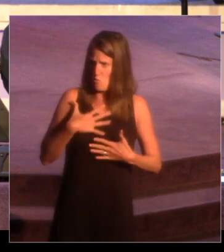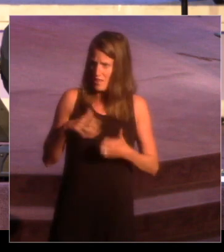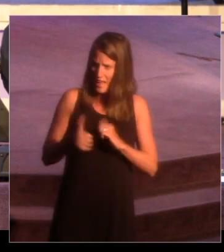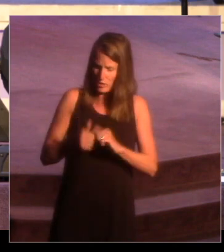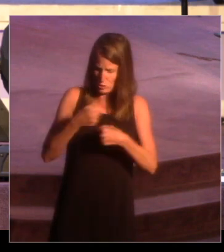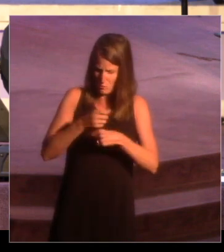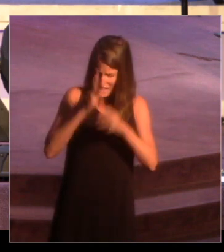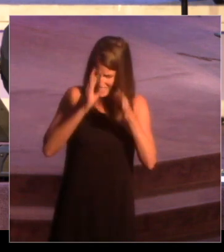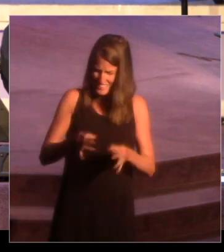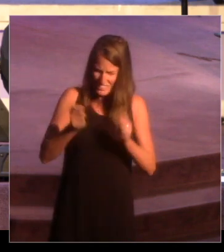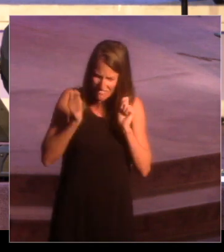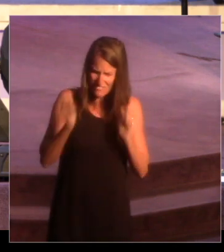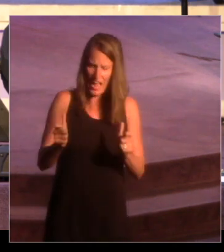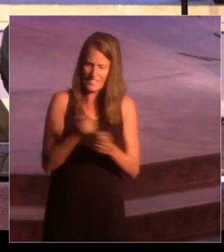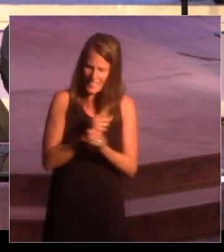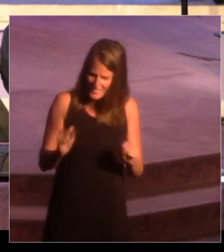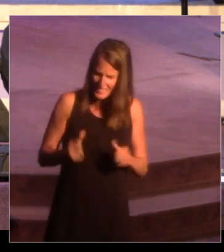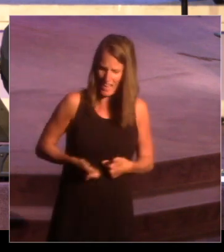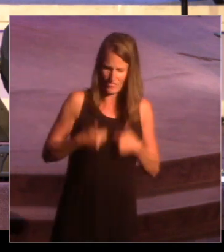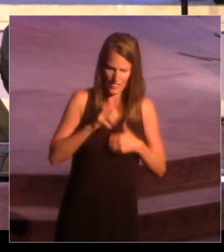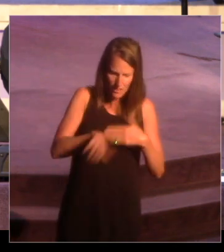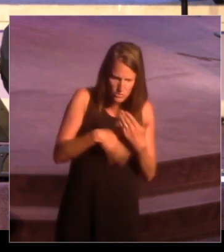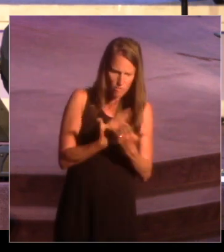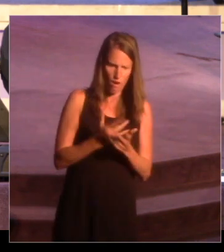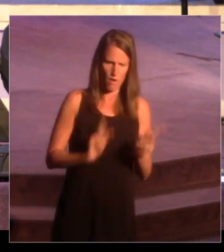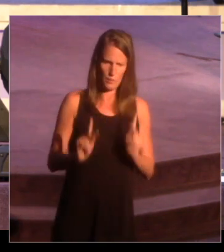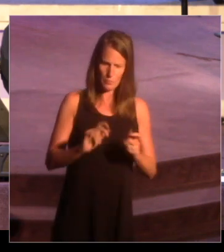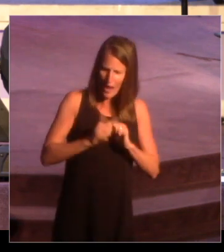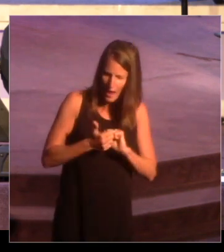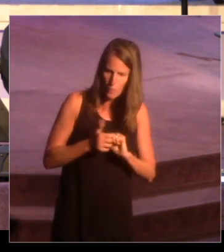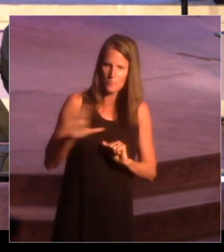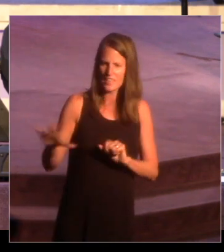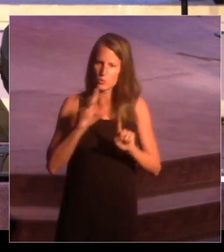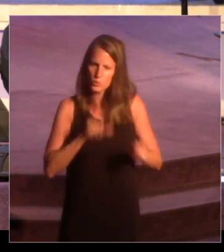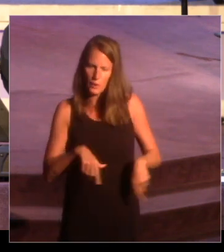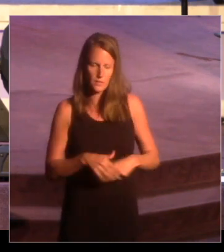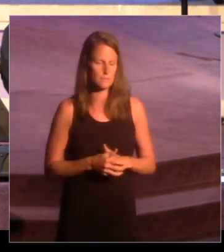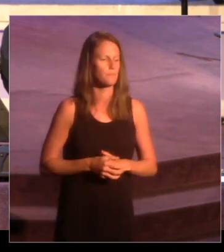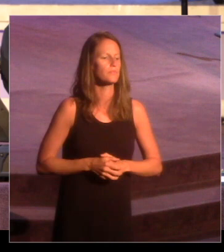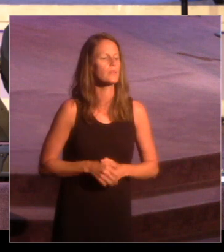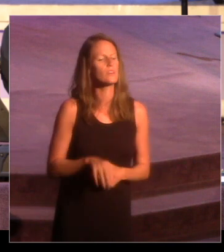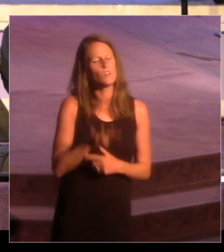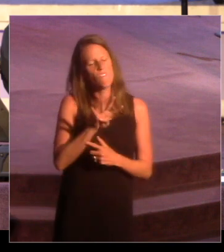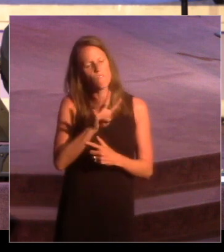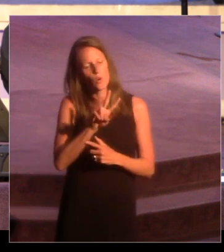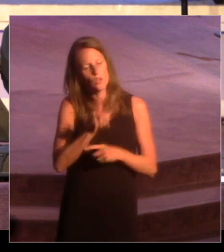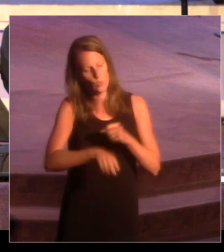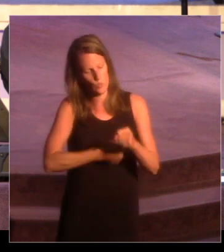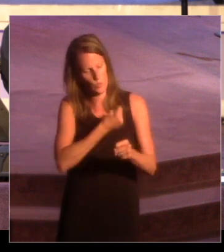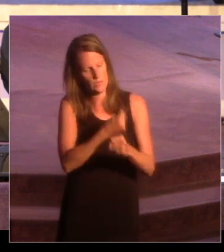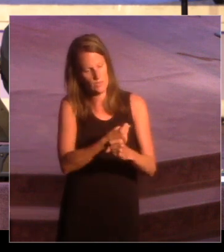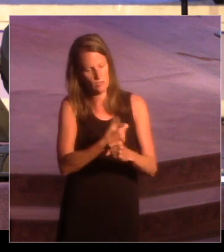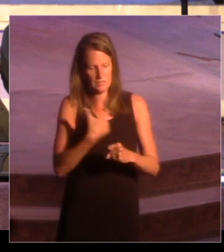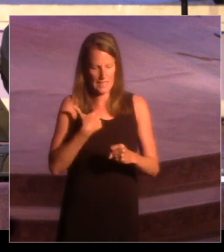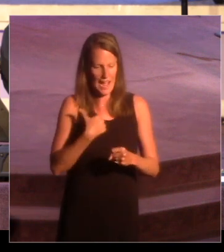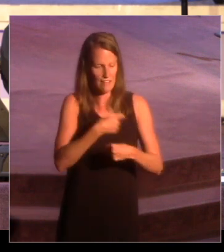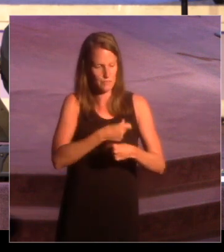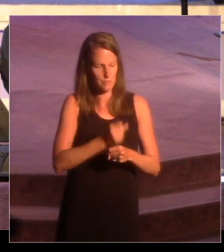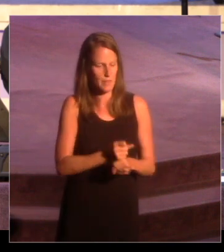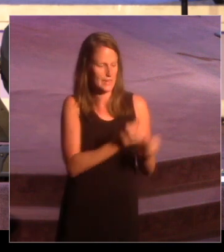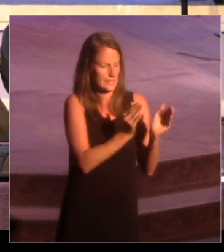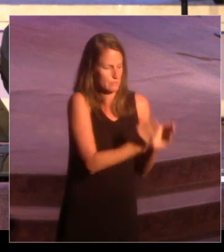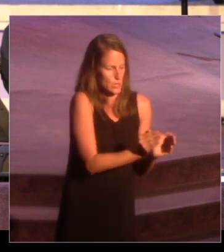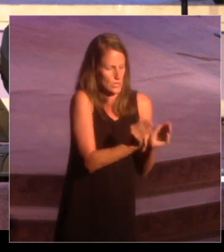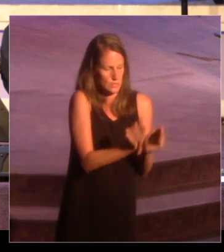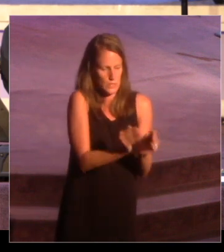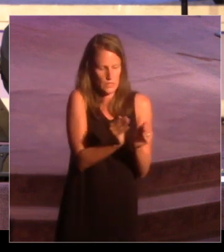that quickly and save the lives of all those people? And this is what he said. He said, for 42 years, I've been making small